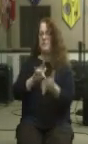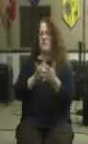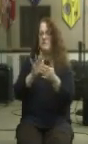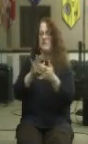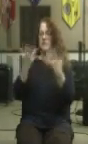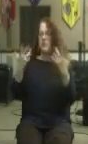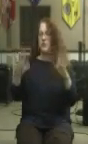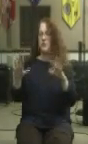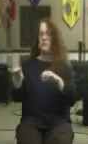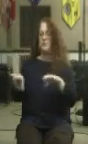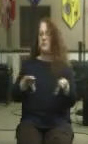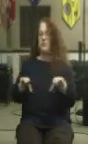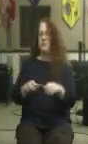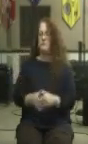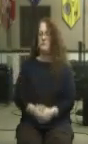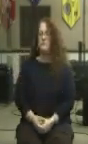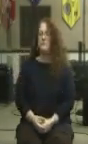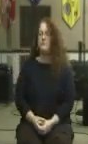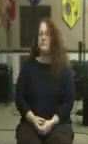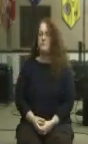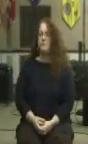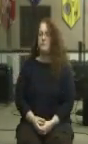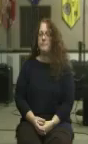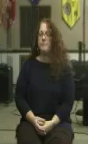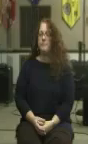has already been doing.